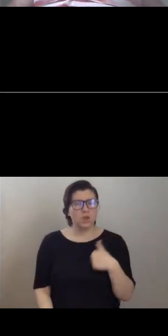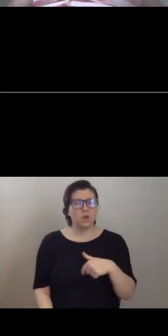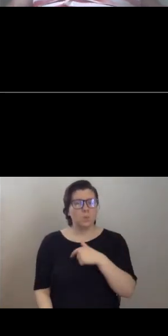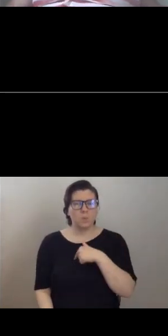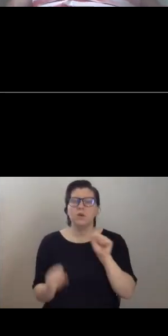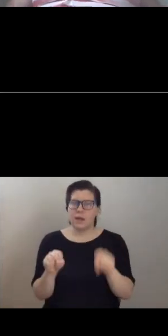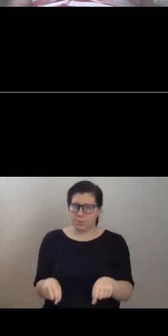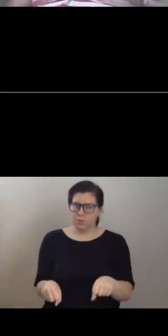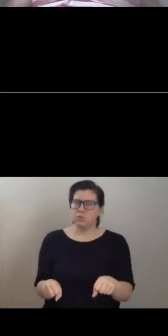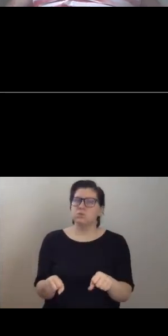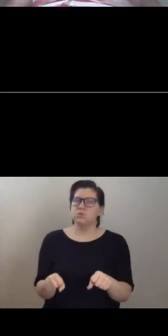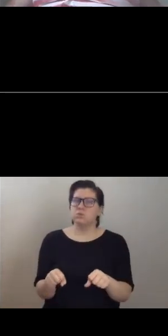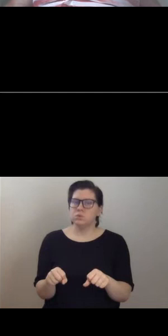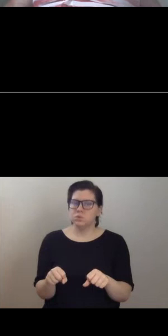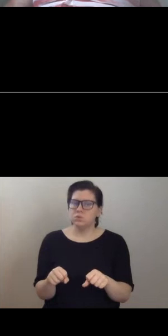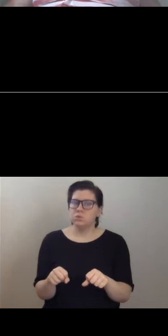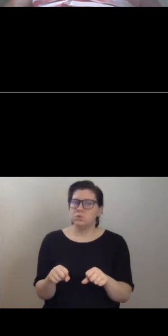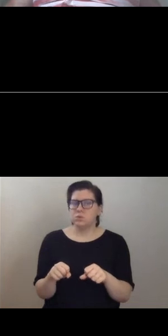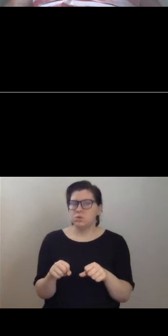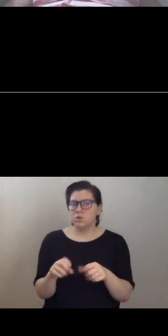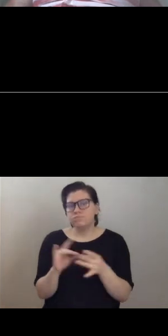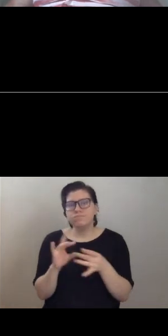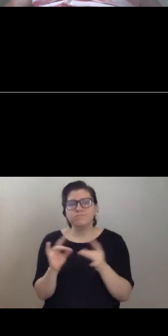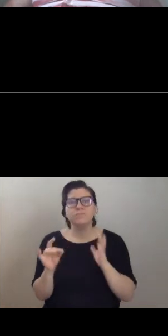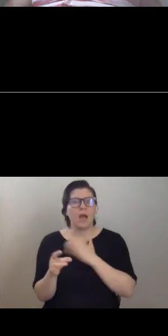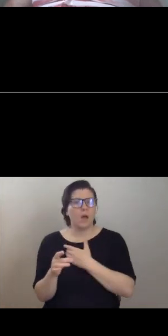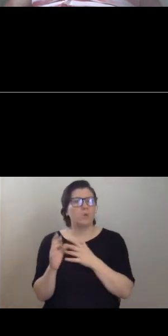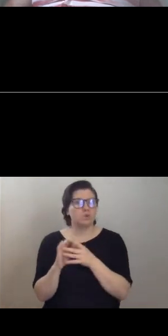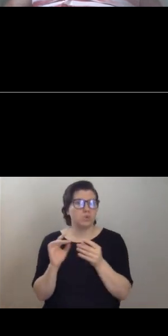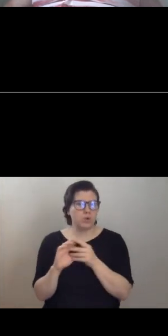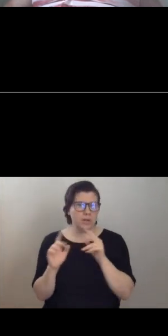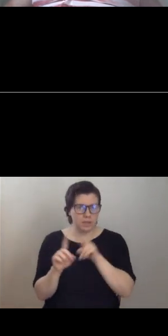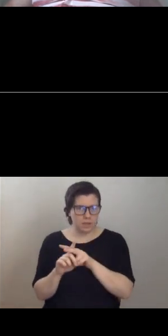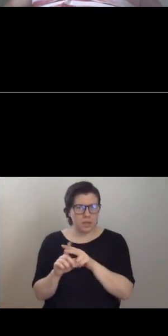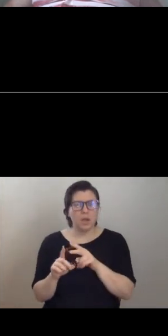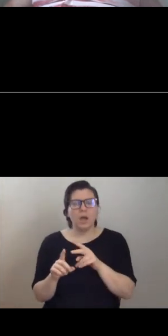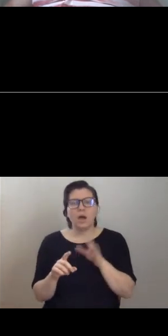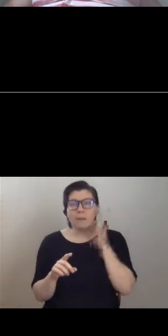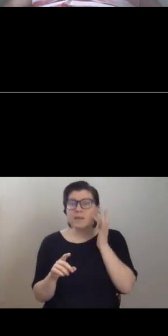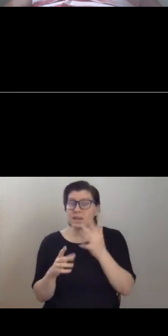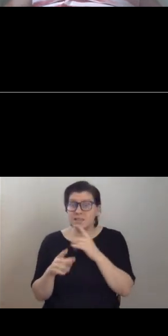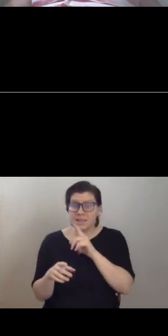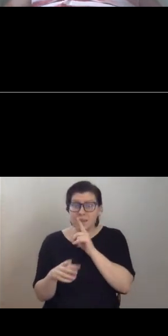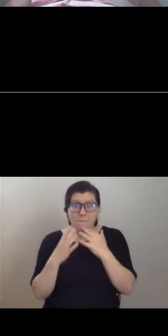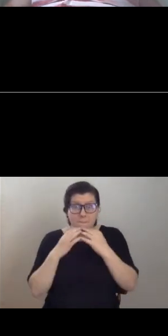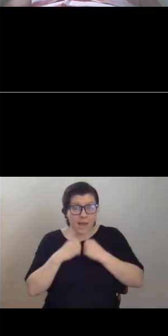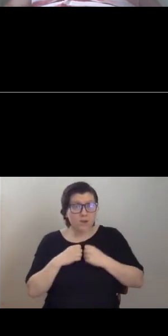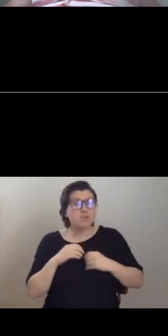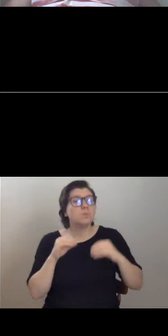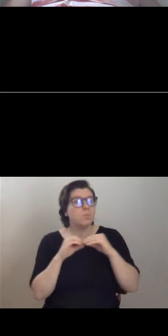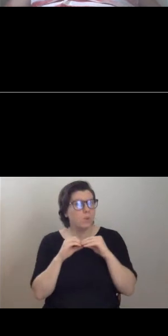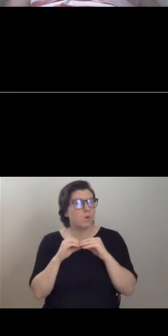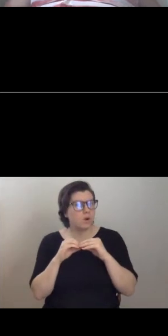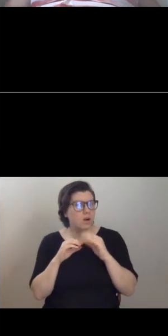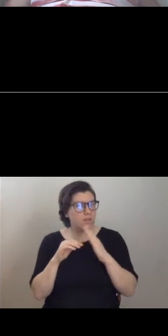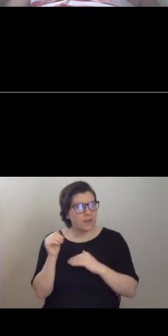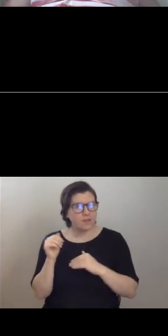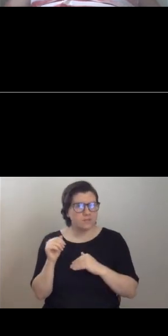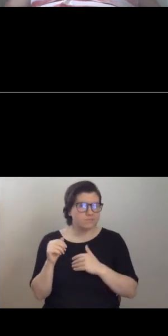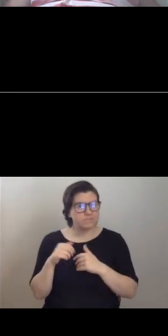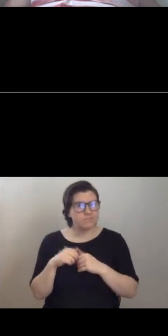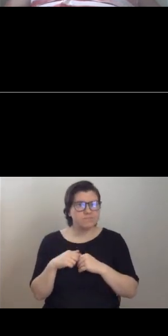put our story to it, because again, it does matter to them much more than you know,